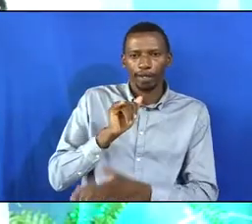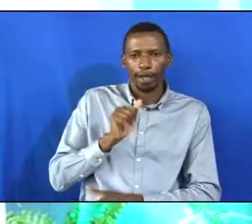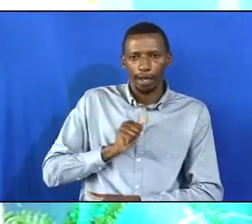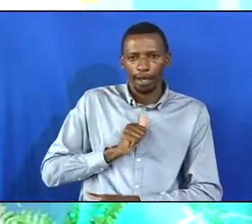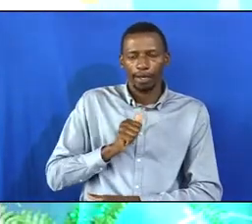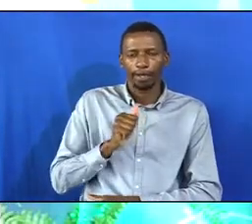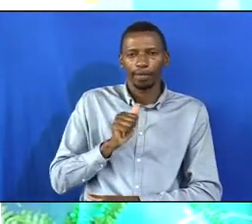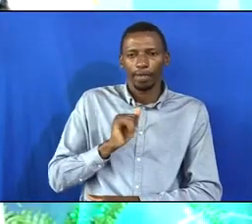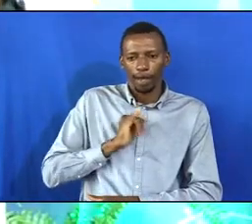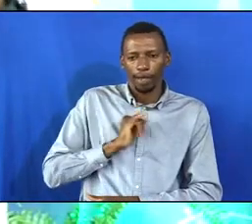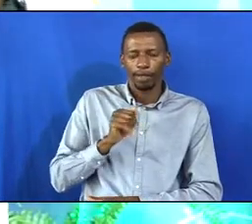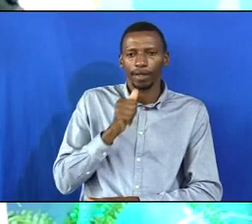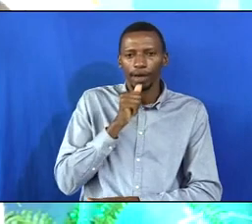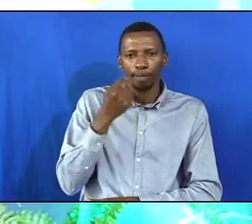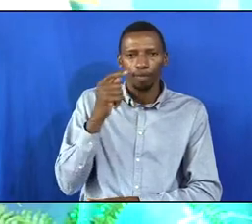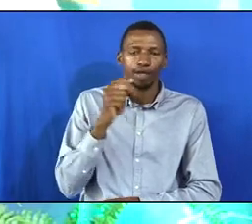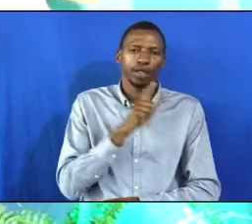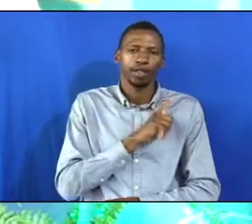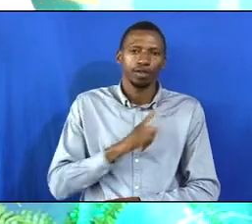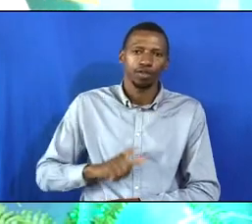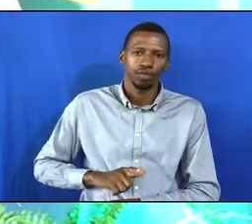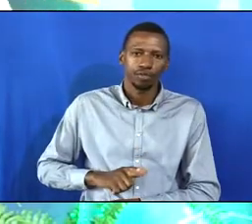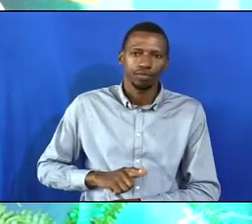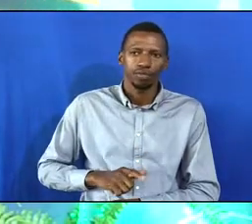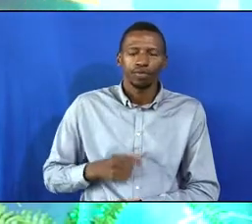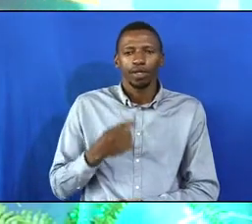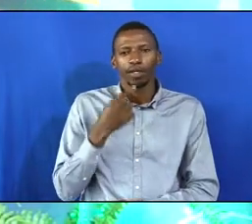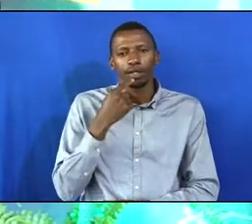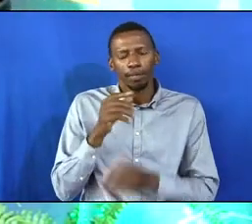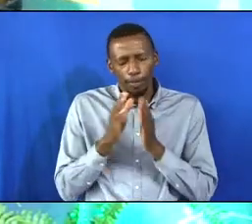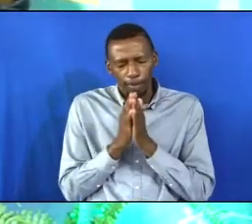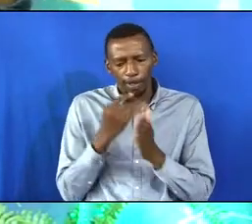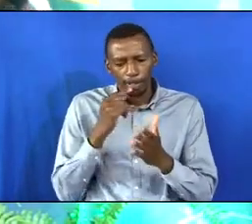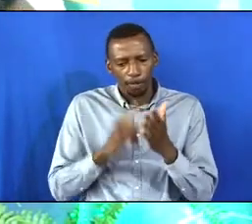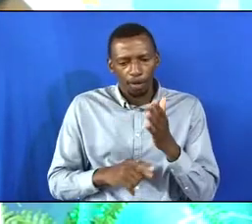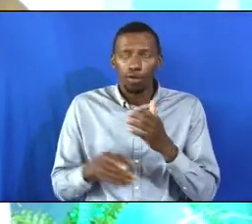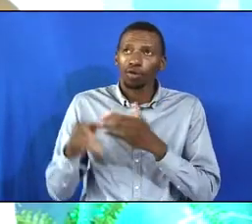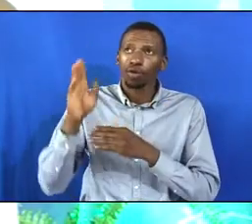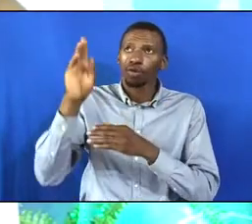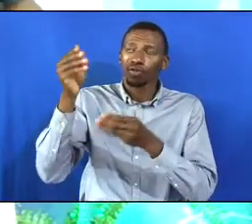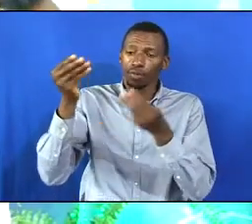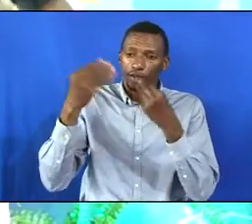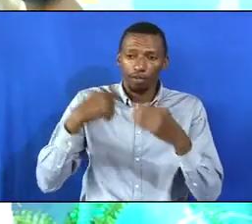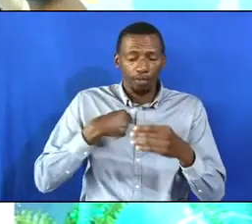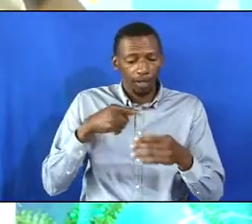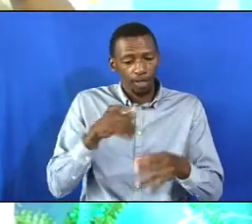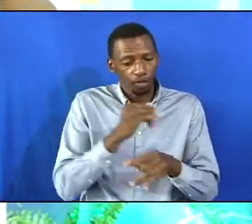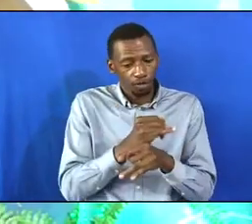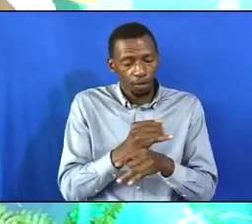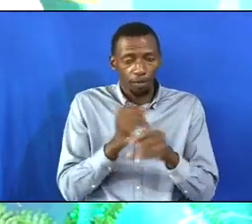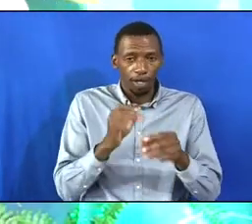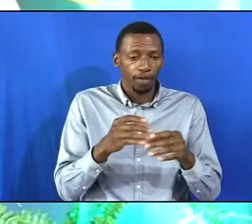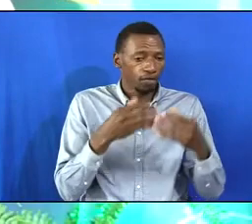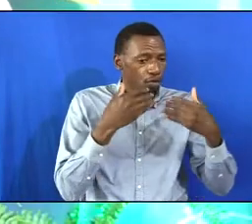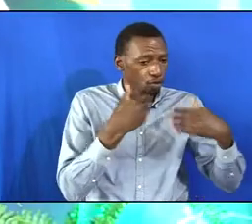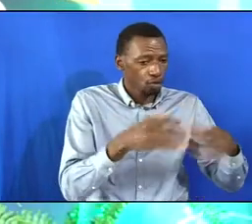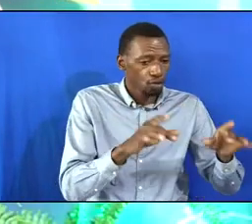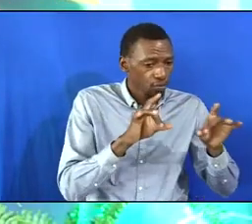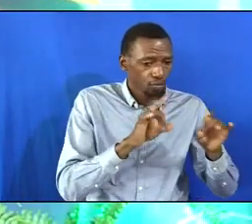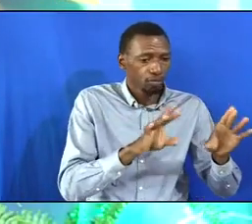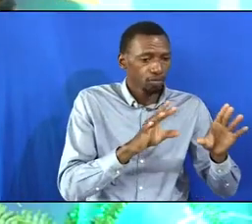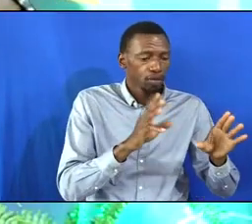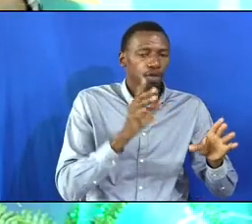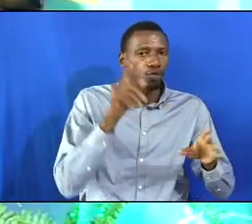I prayed, I said, Lord, you know, I need this job, but if I'm going to get fired, you'll open the way. When I went to see